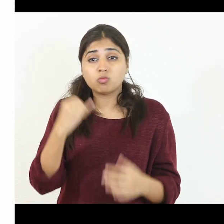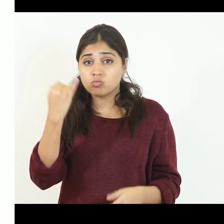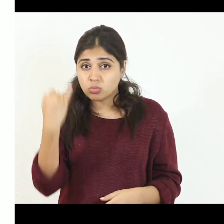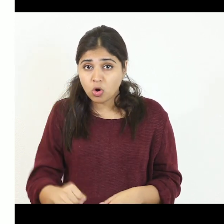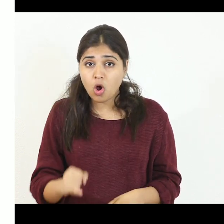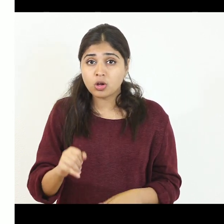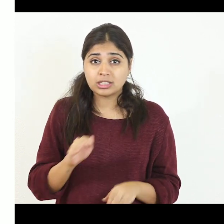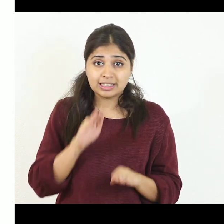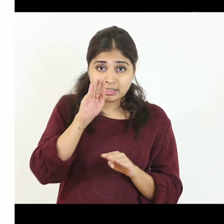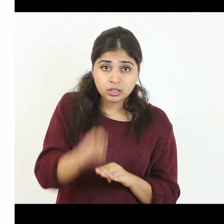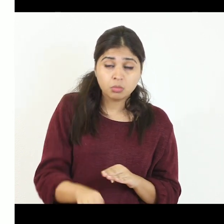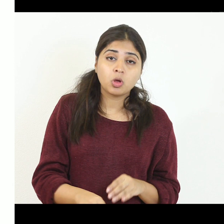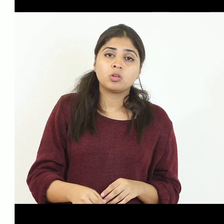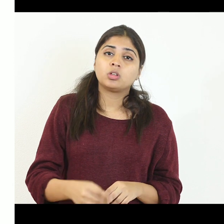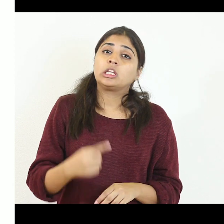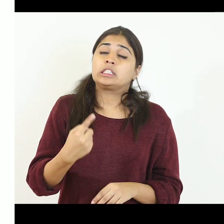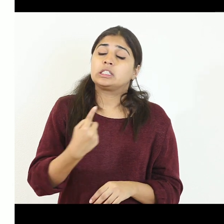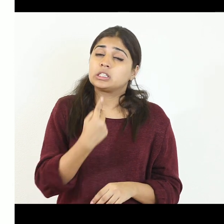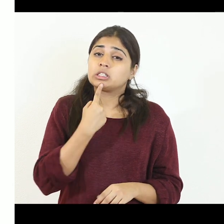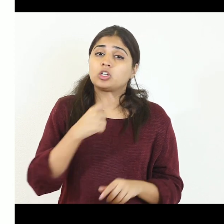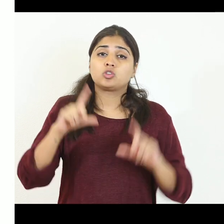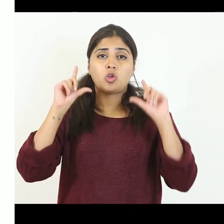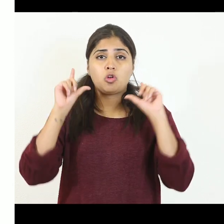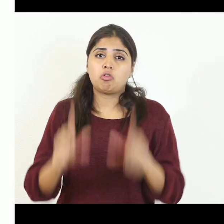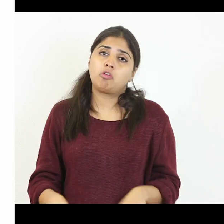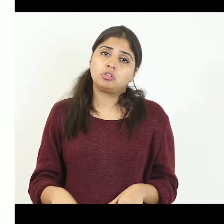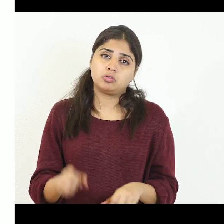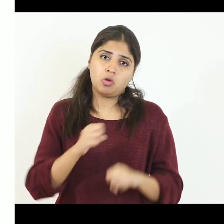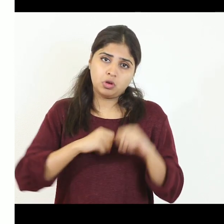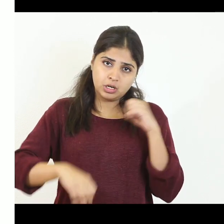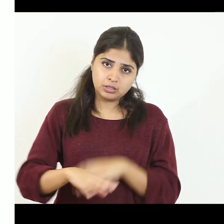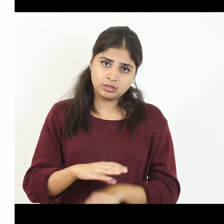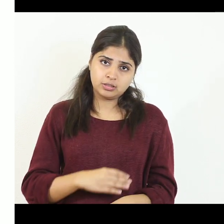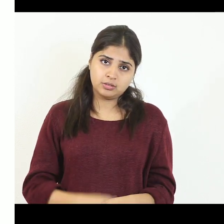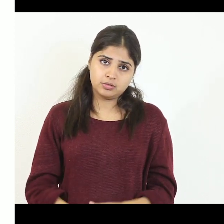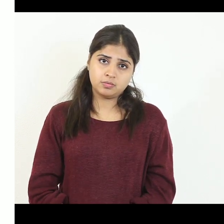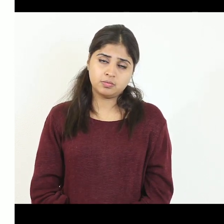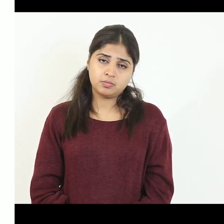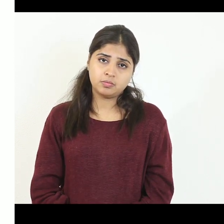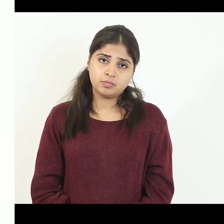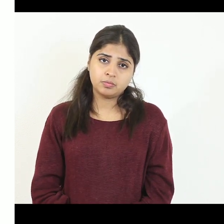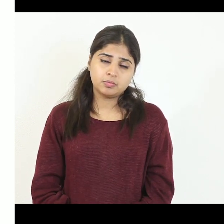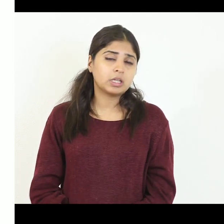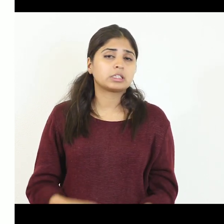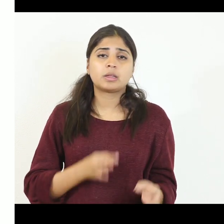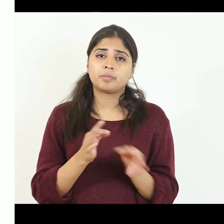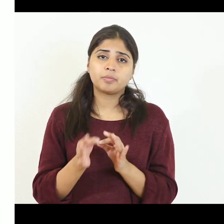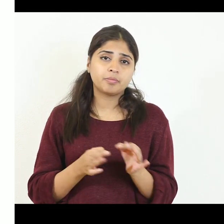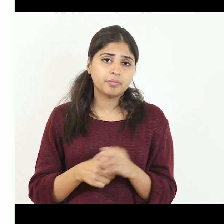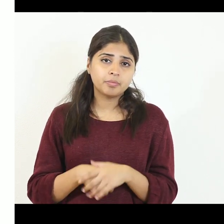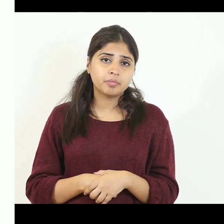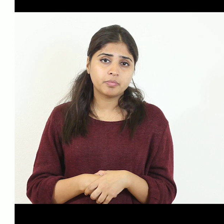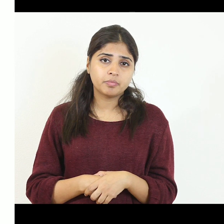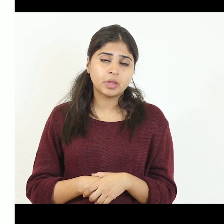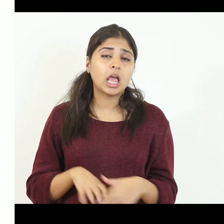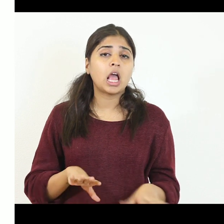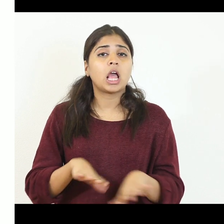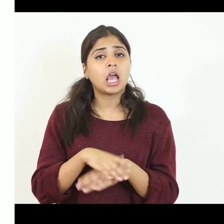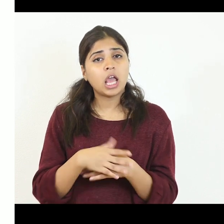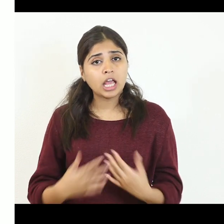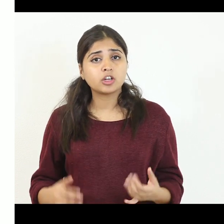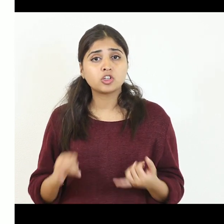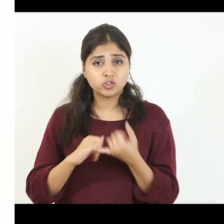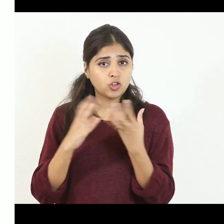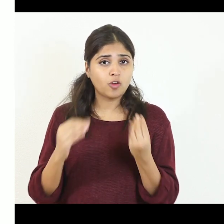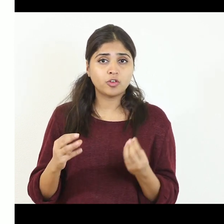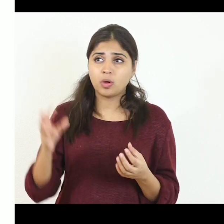system. Any wrong step can lead to severe loss for the organization. For example, if any of the software is